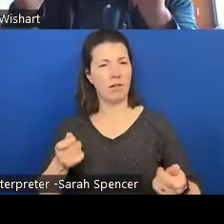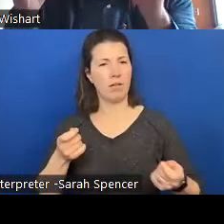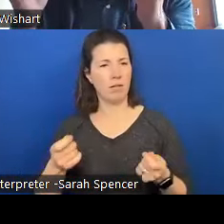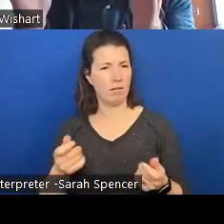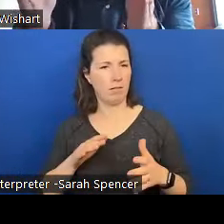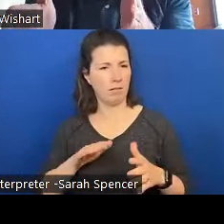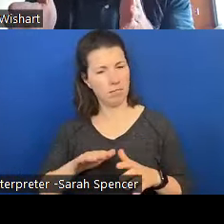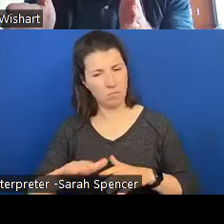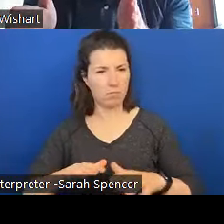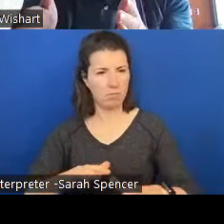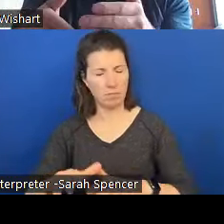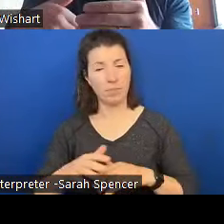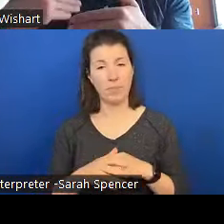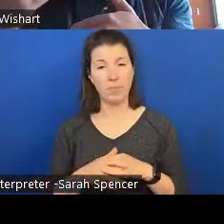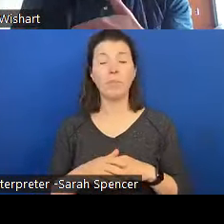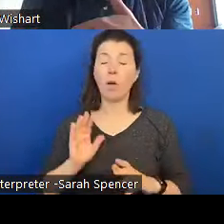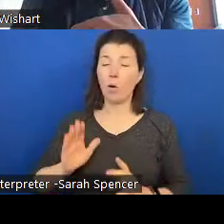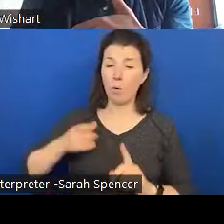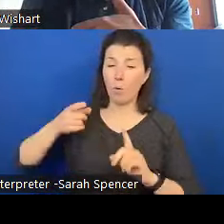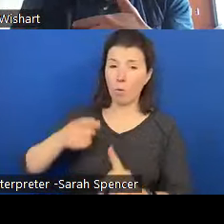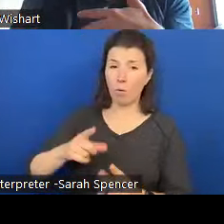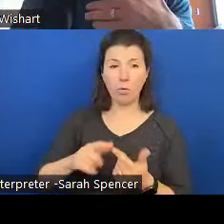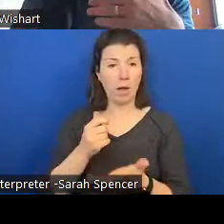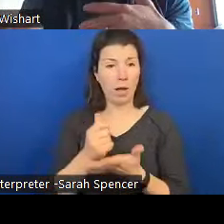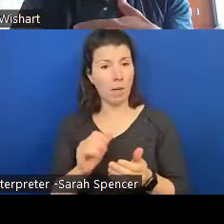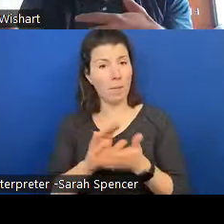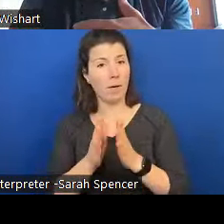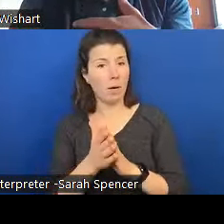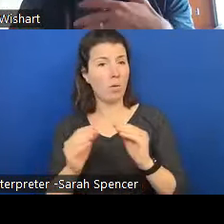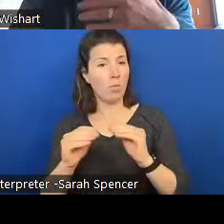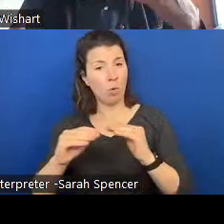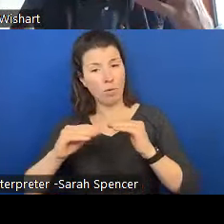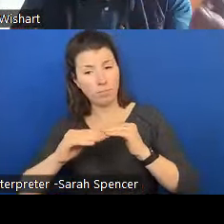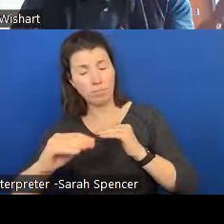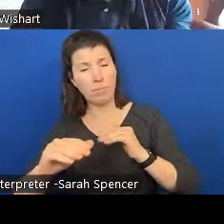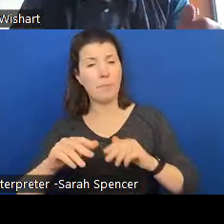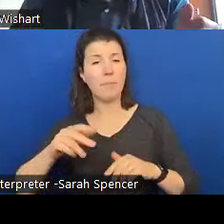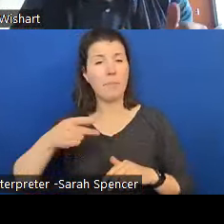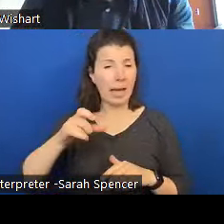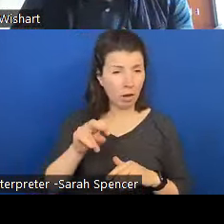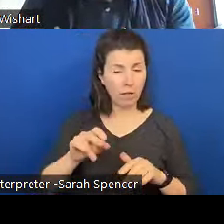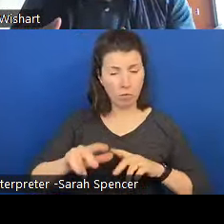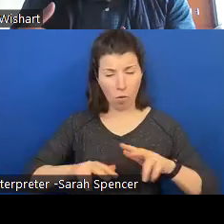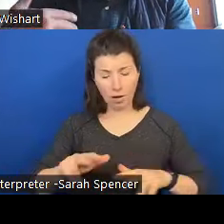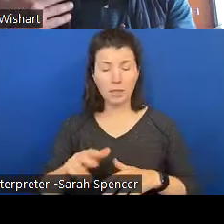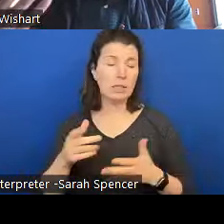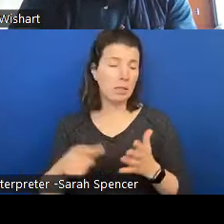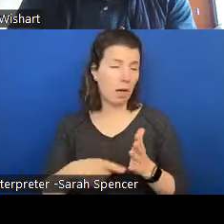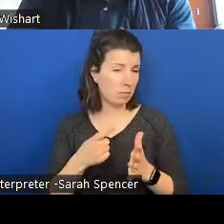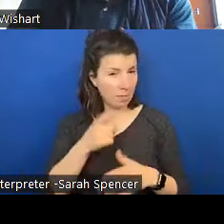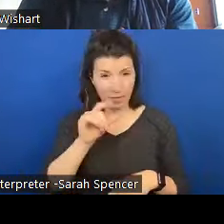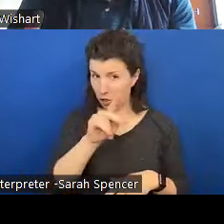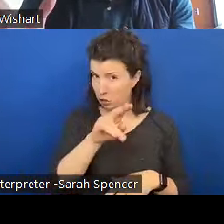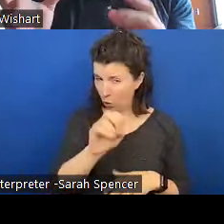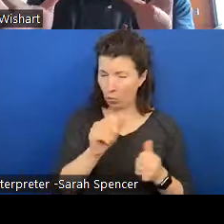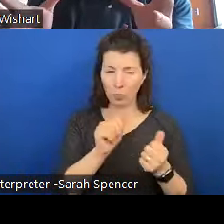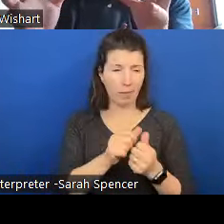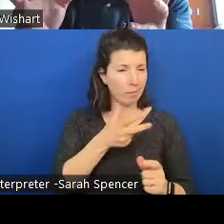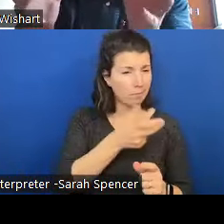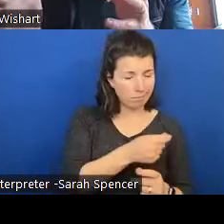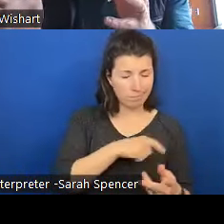more typical patterning. And sometimes that's done with tone, with surgeries or Botox injections. When we think about